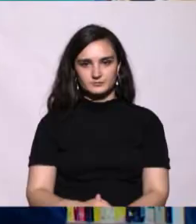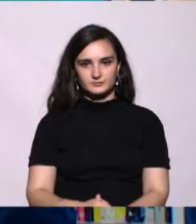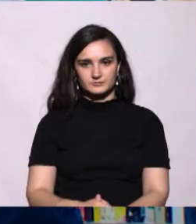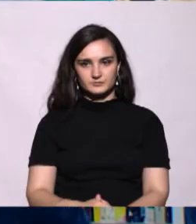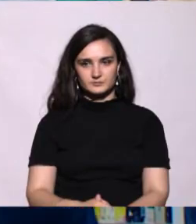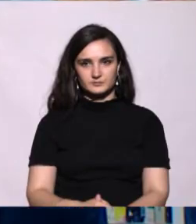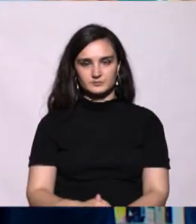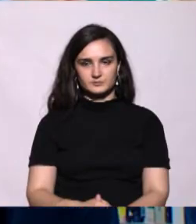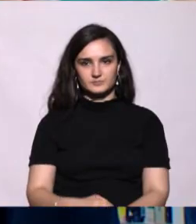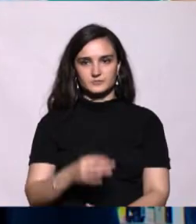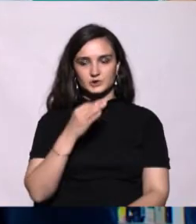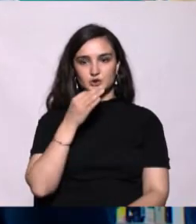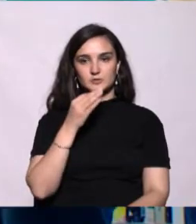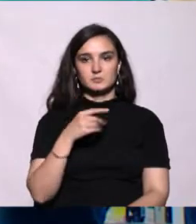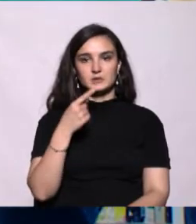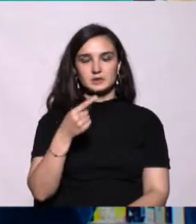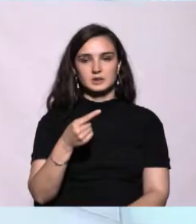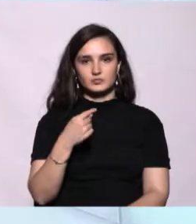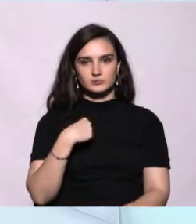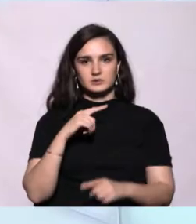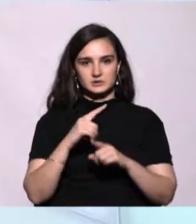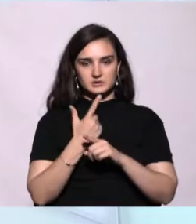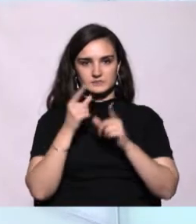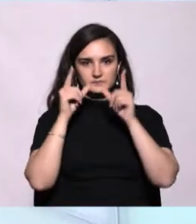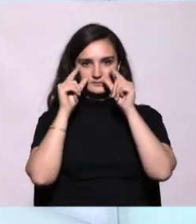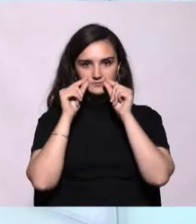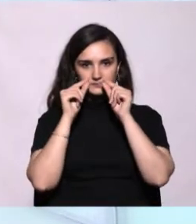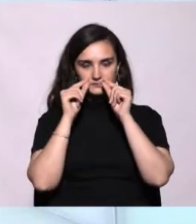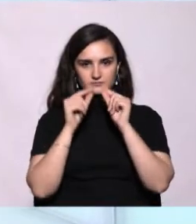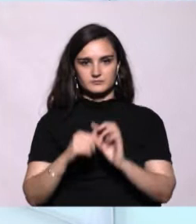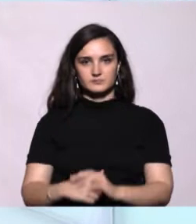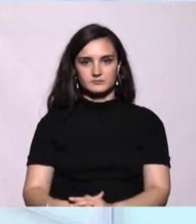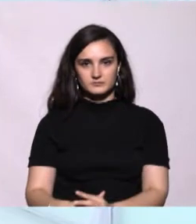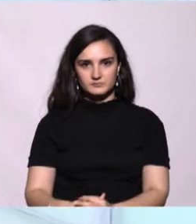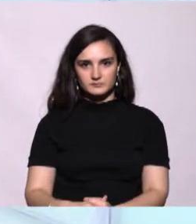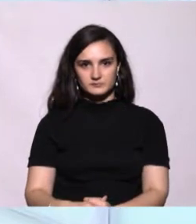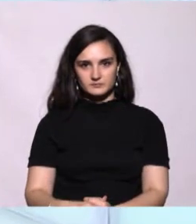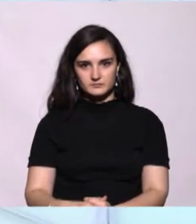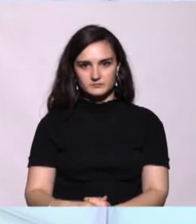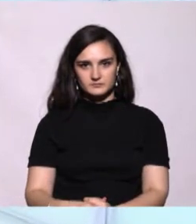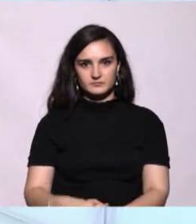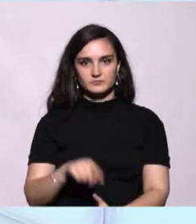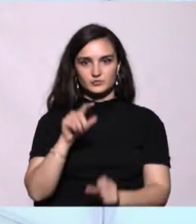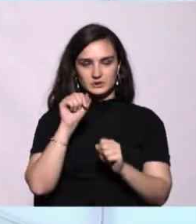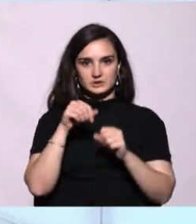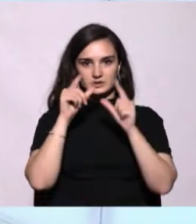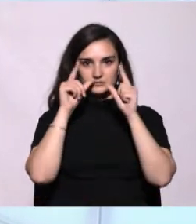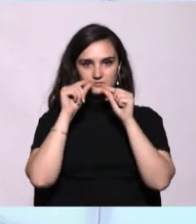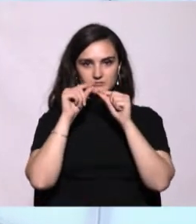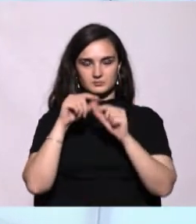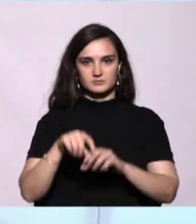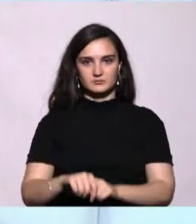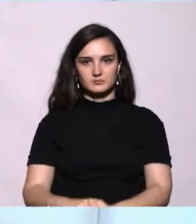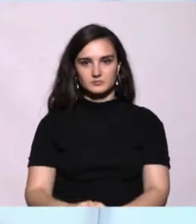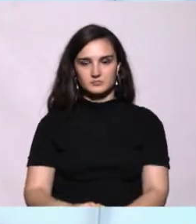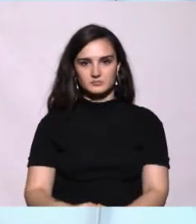Next one. Again, I will close my eyes. You can also close your eyes.